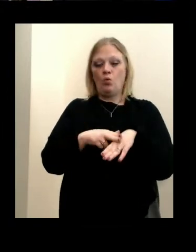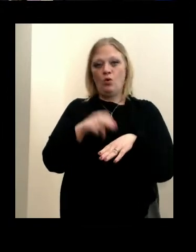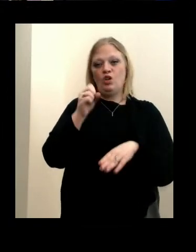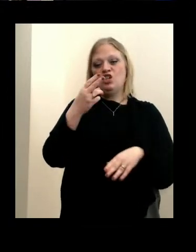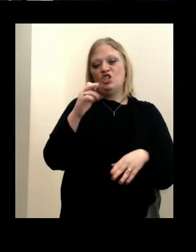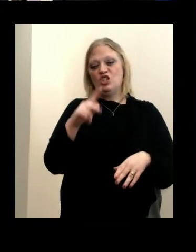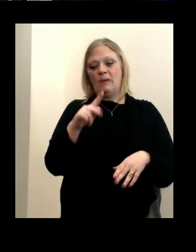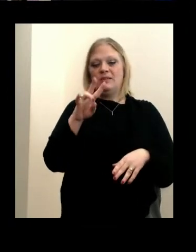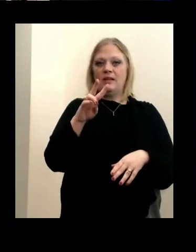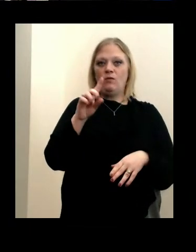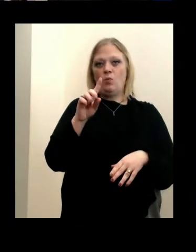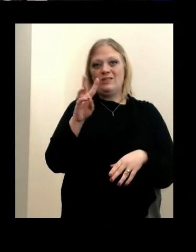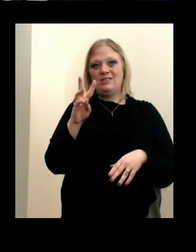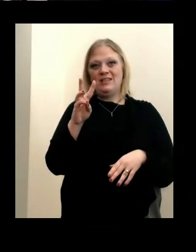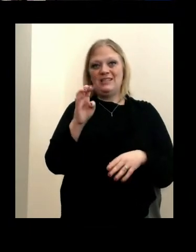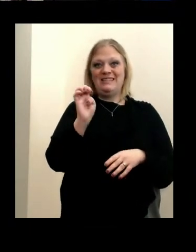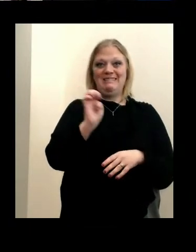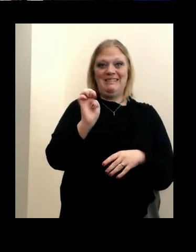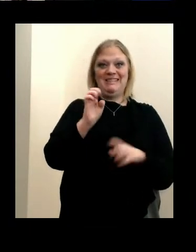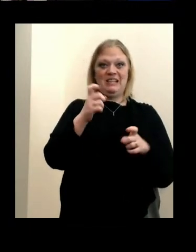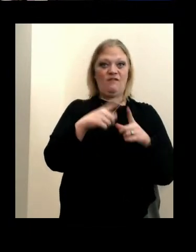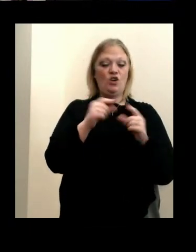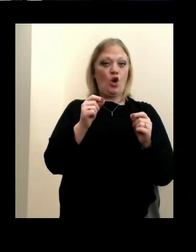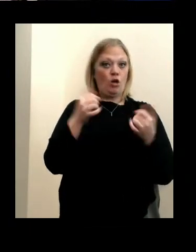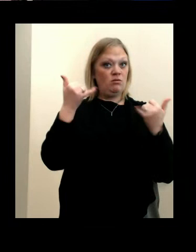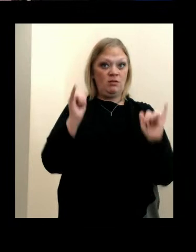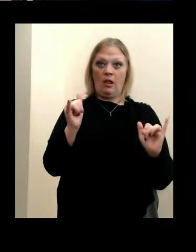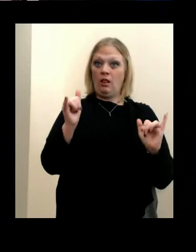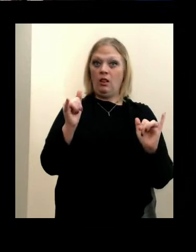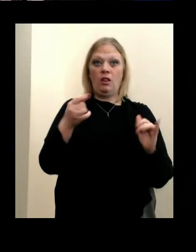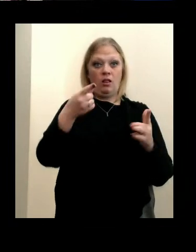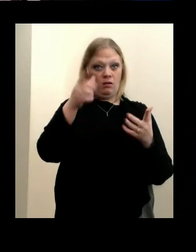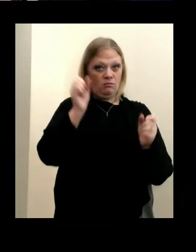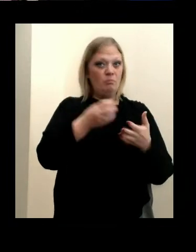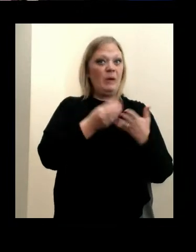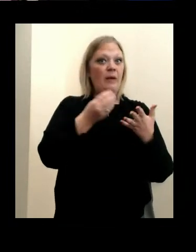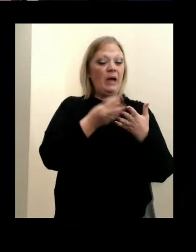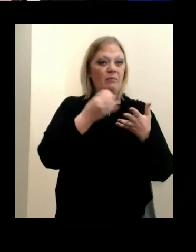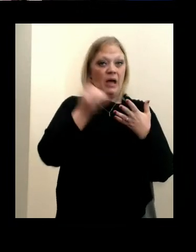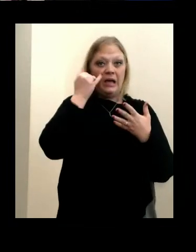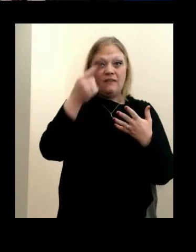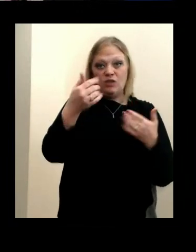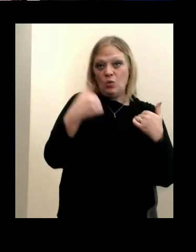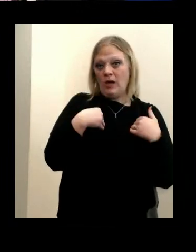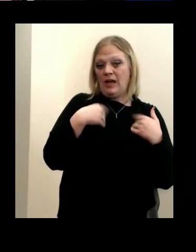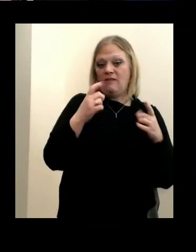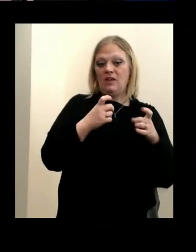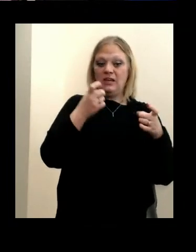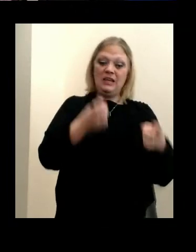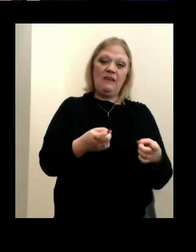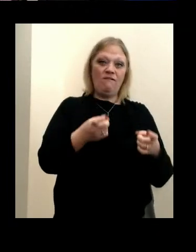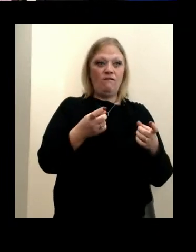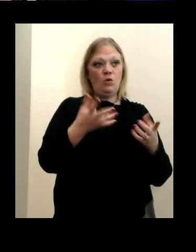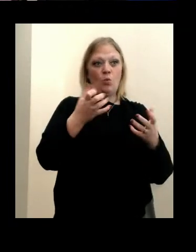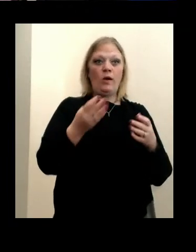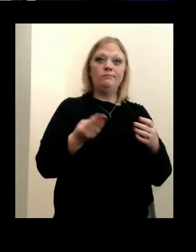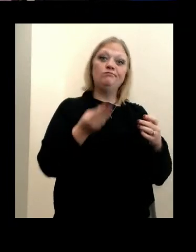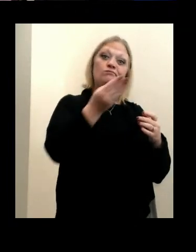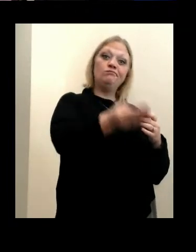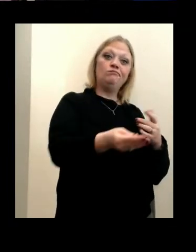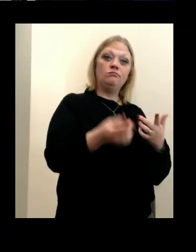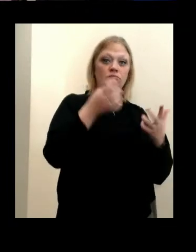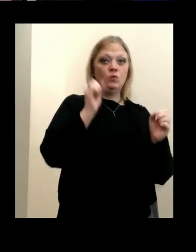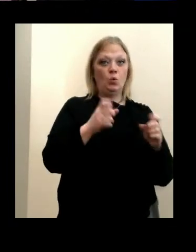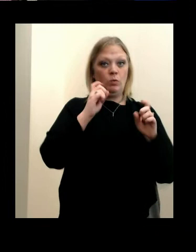gift card is still out there. There's still some people buying gift cards, as well as you should, because if you got a gift present you want to give somebody, you can give them a